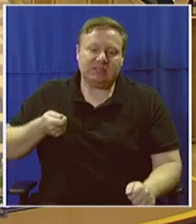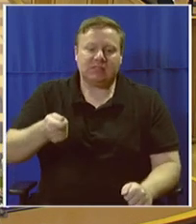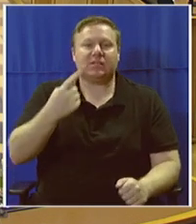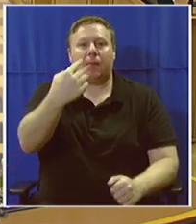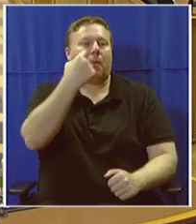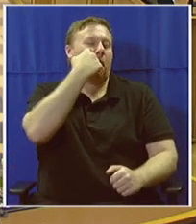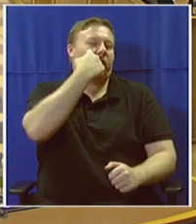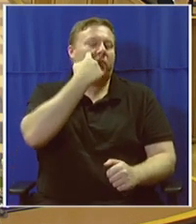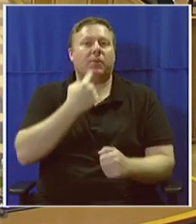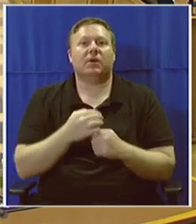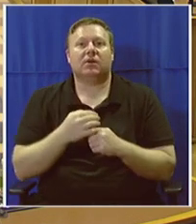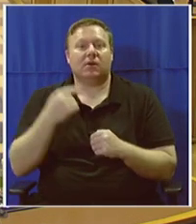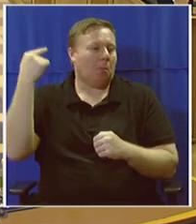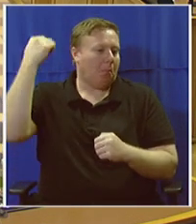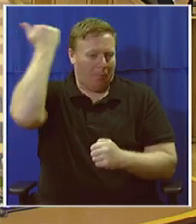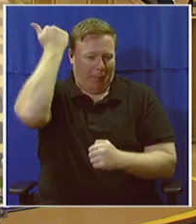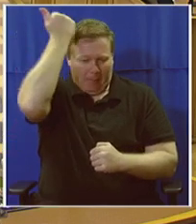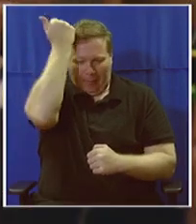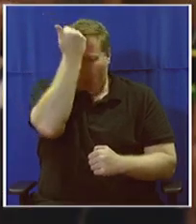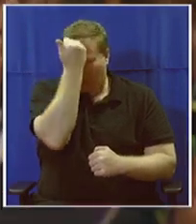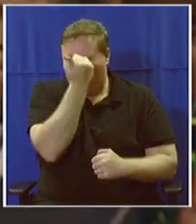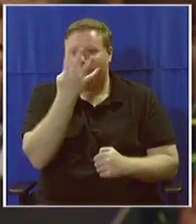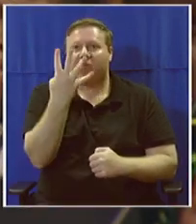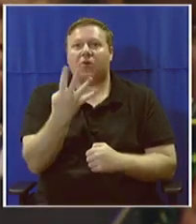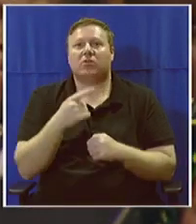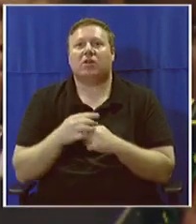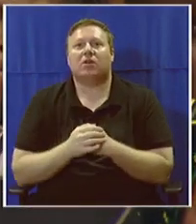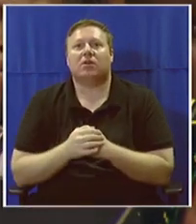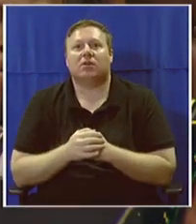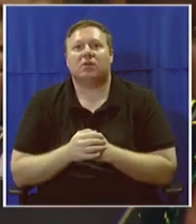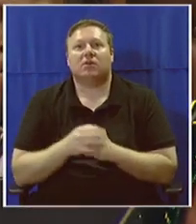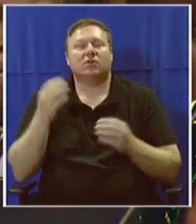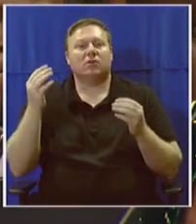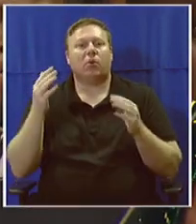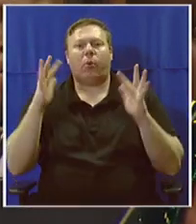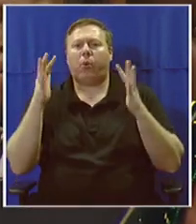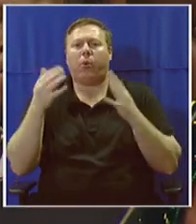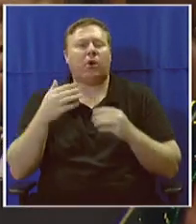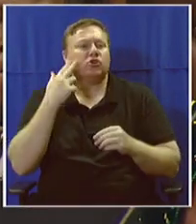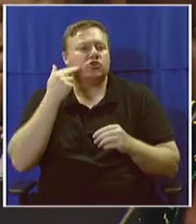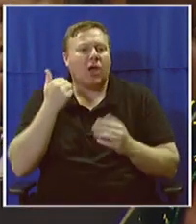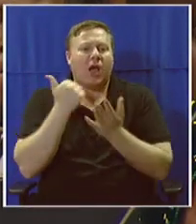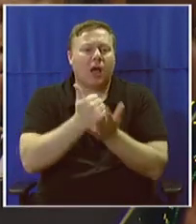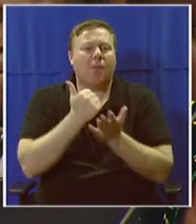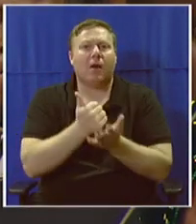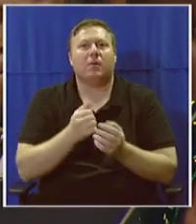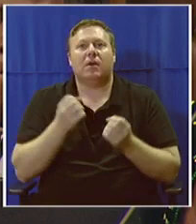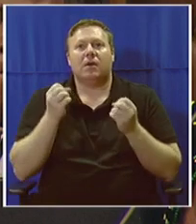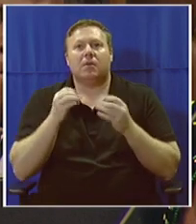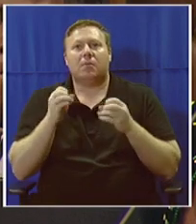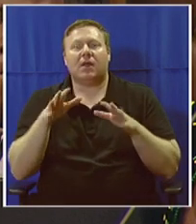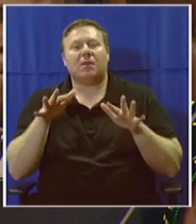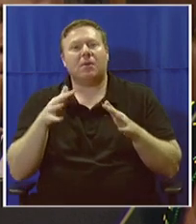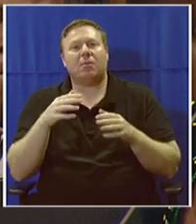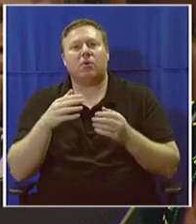head four times. Appreciate his heroic effort, which was widely welcomed by many people via